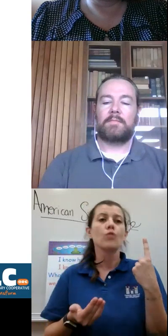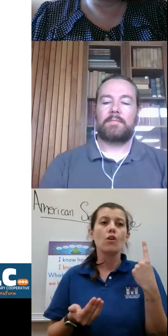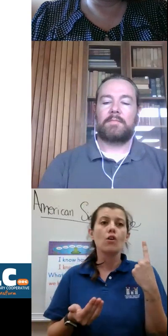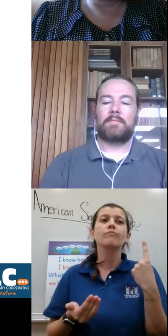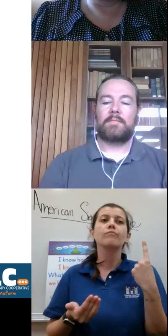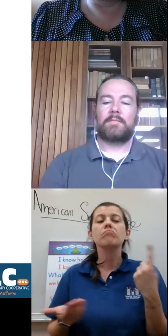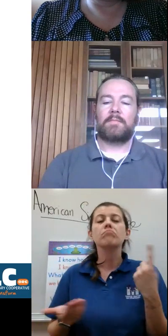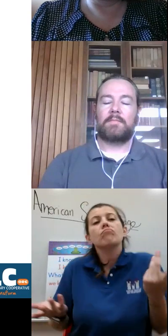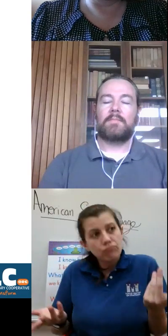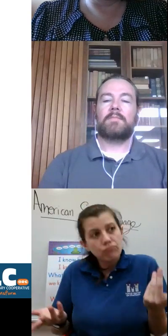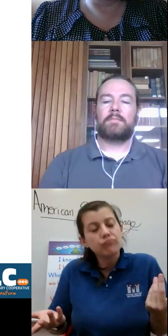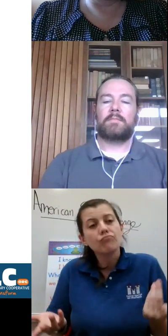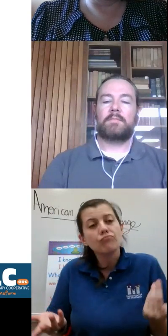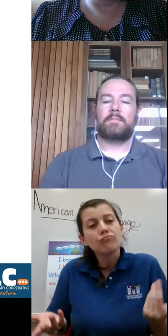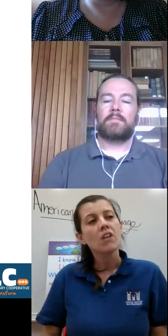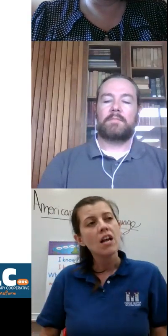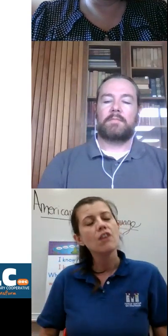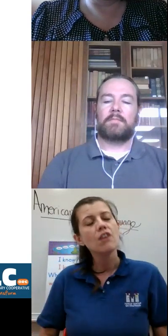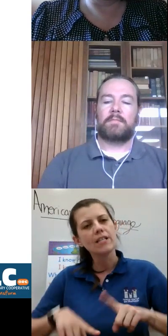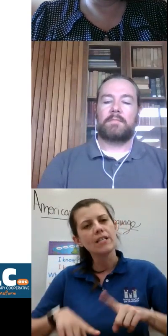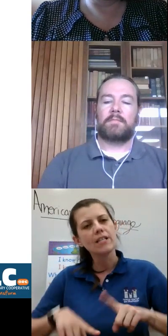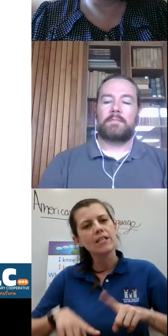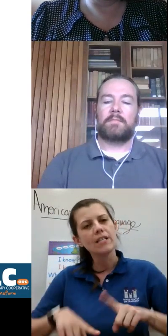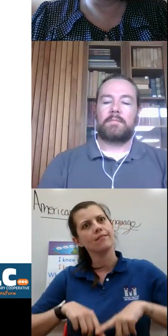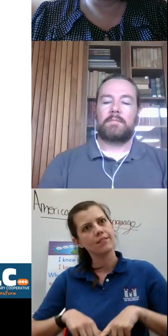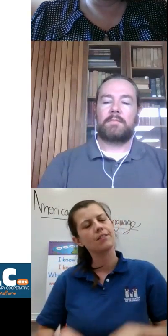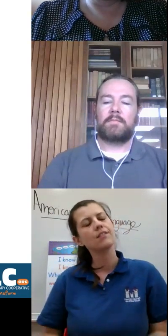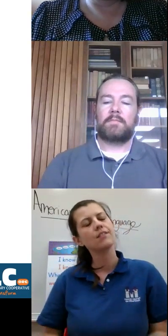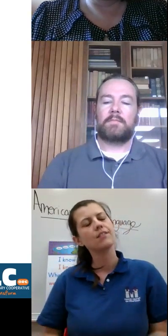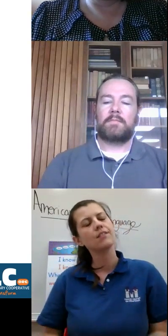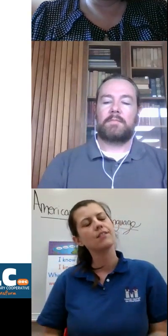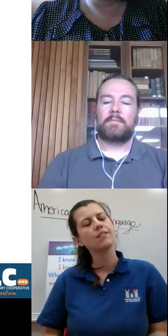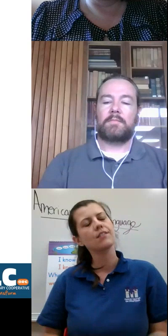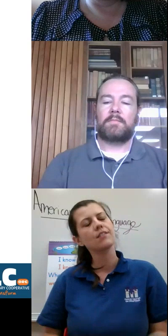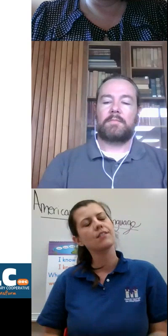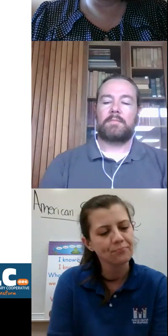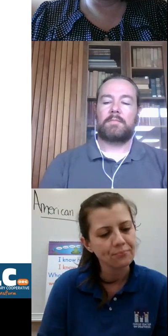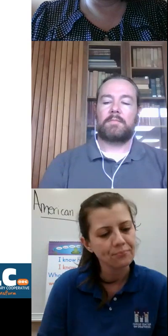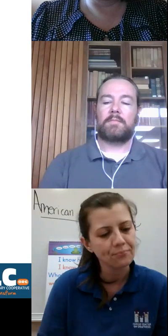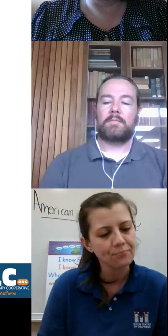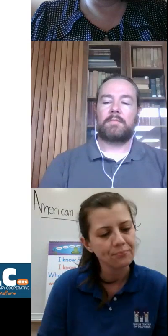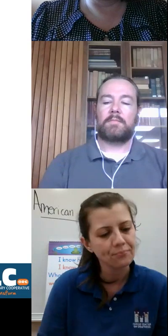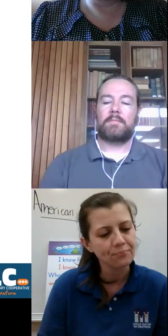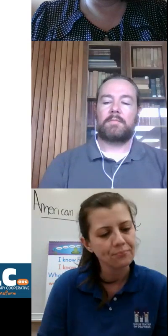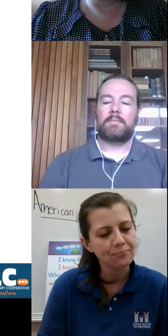understand. So it really depends.